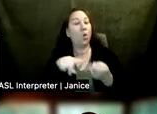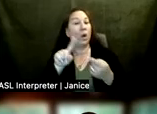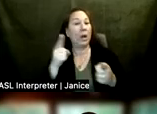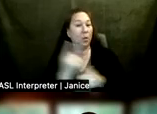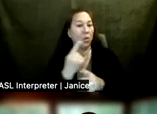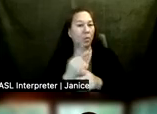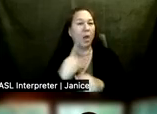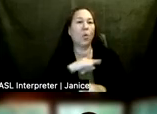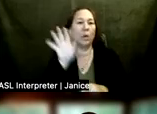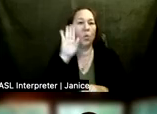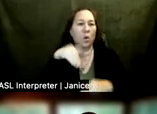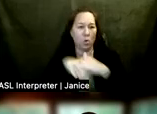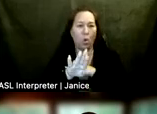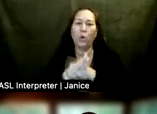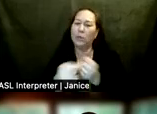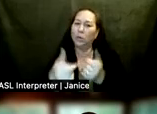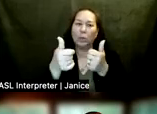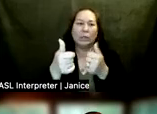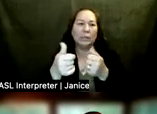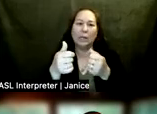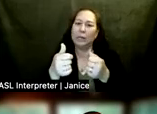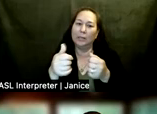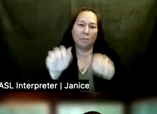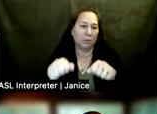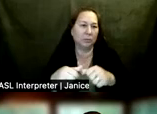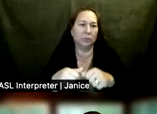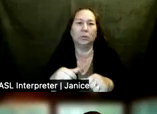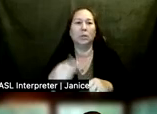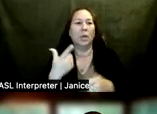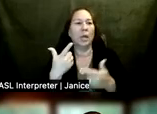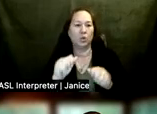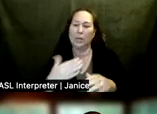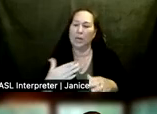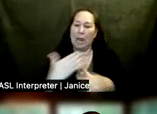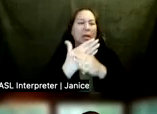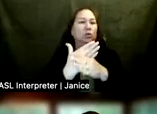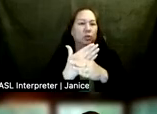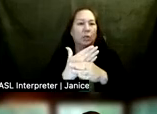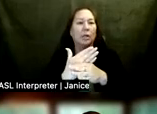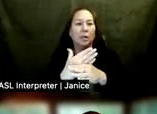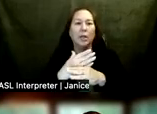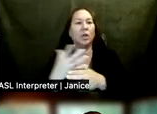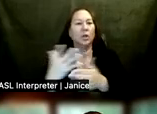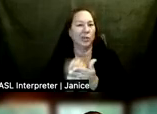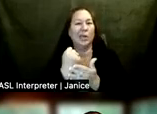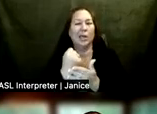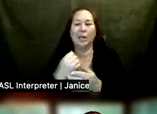as possible to get an injunction that will get a court order that says that the employer